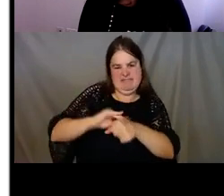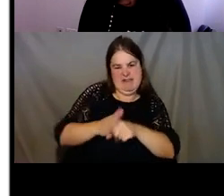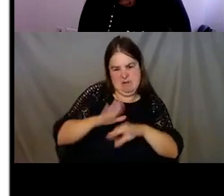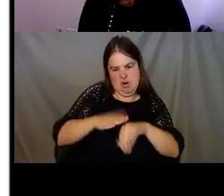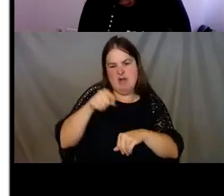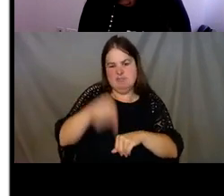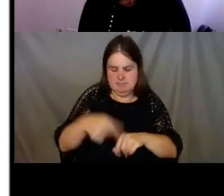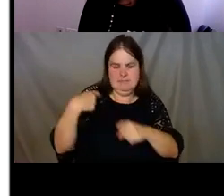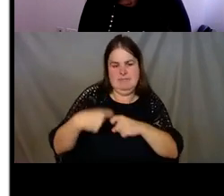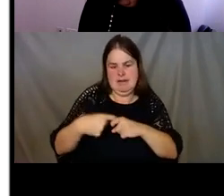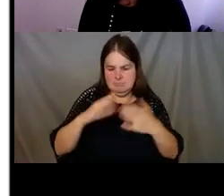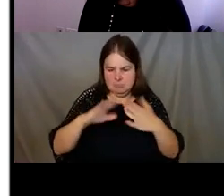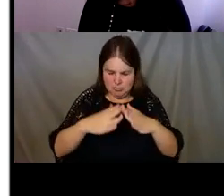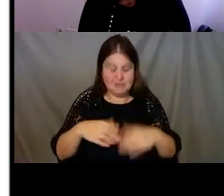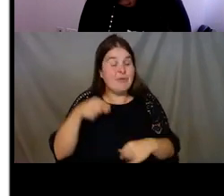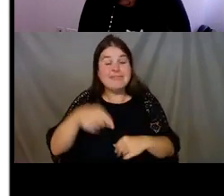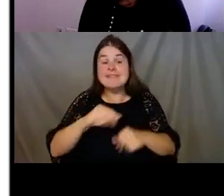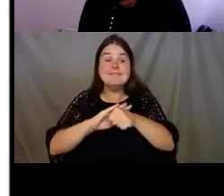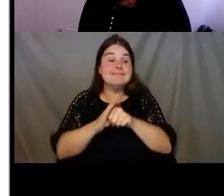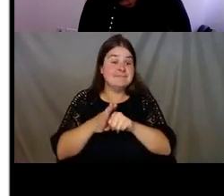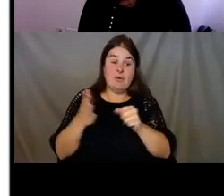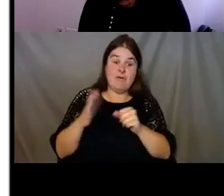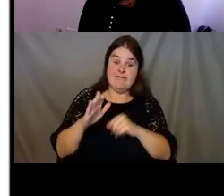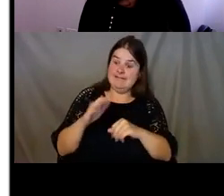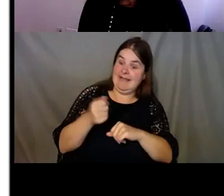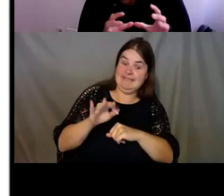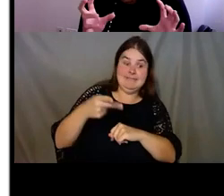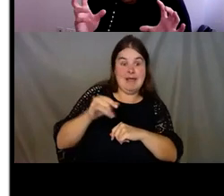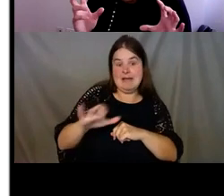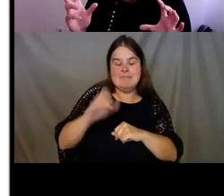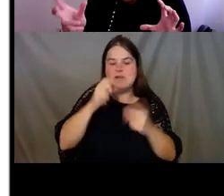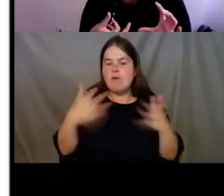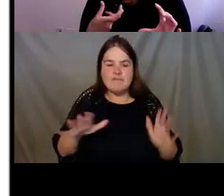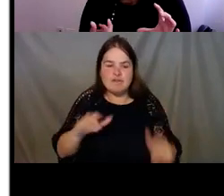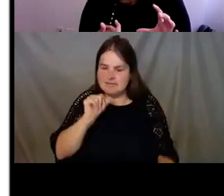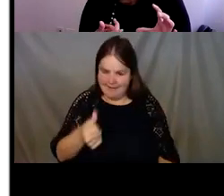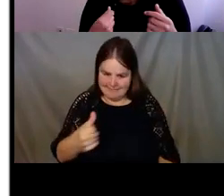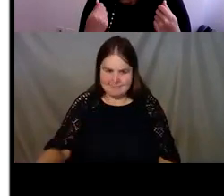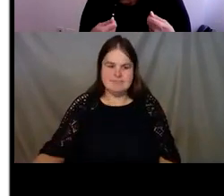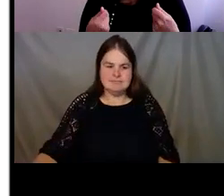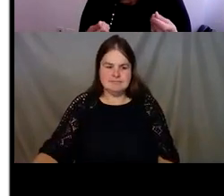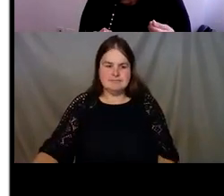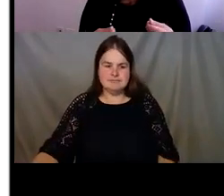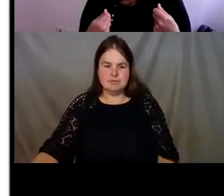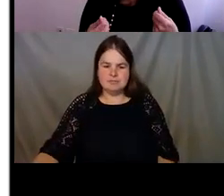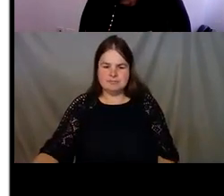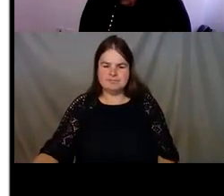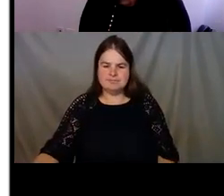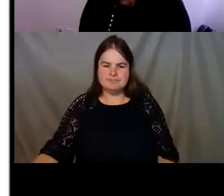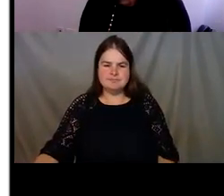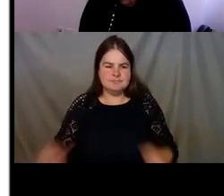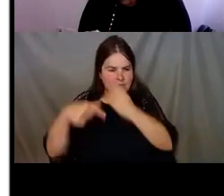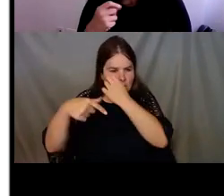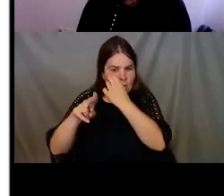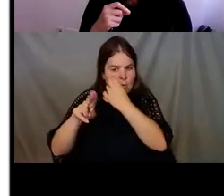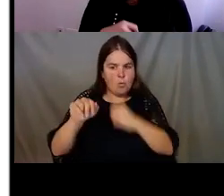So this pandemic is clearly not over for a lot of families. And so a qualitative approach was really incredibly important